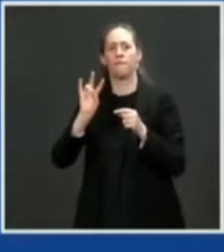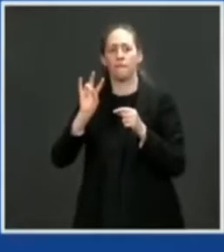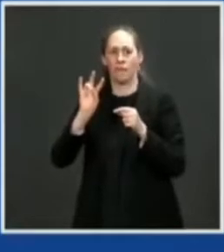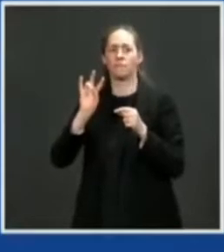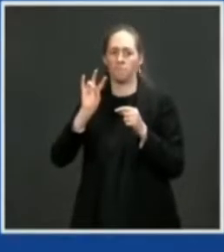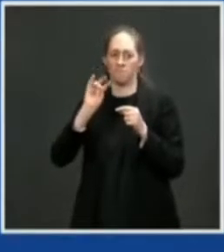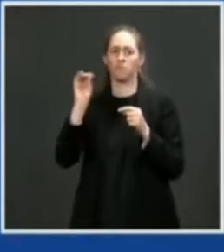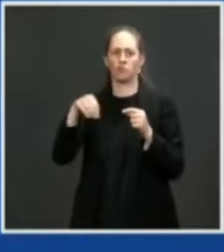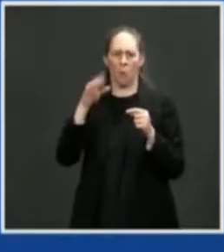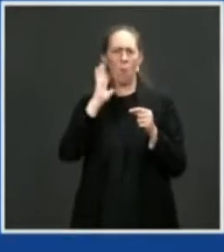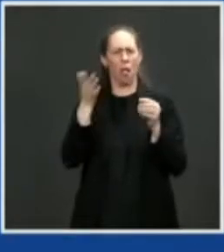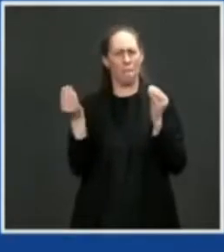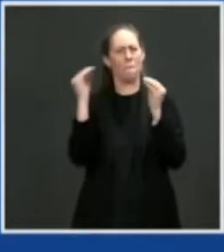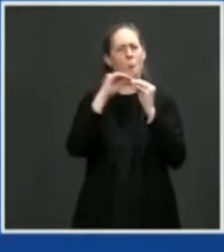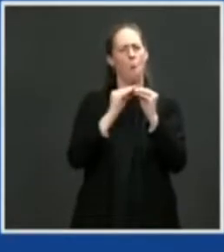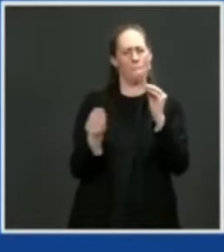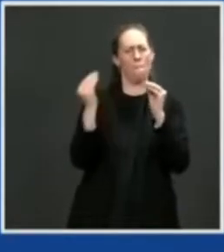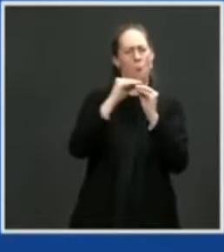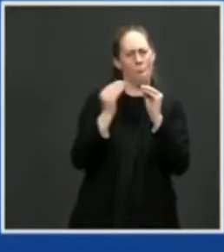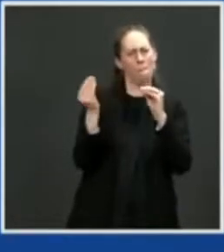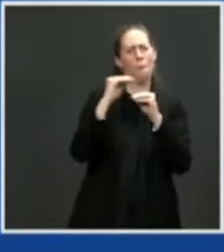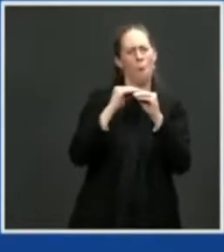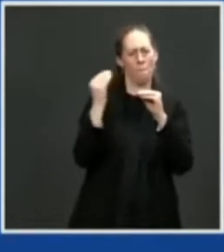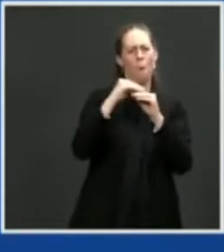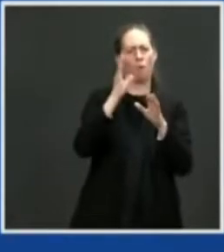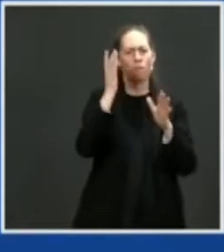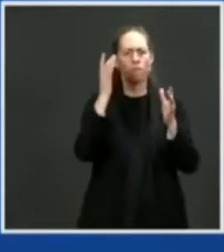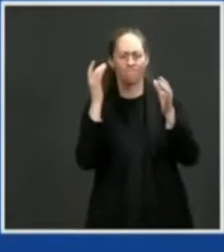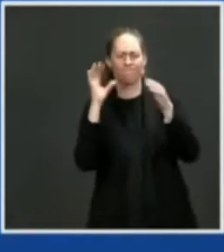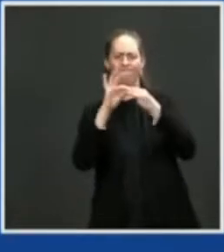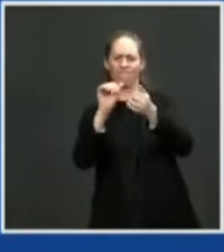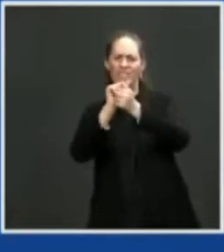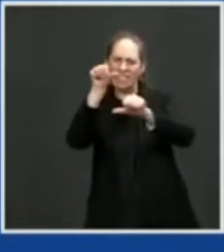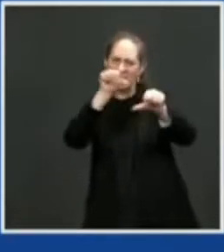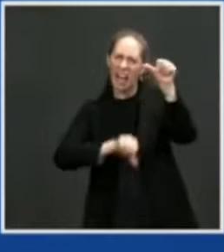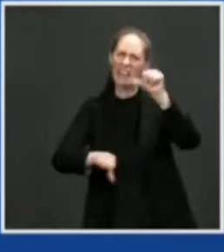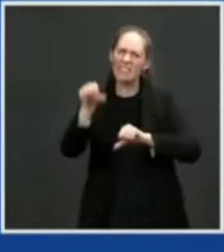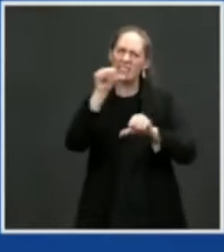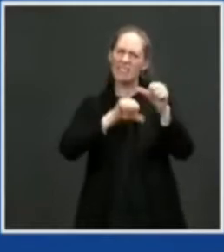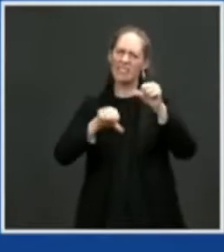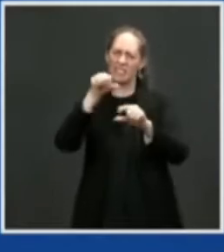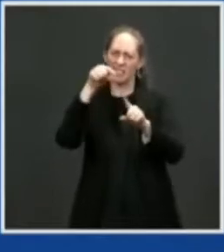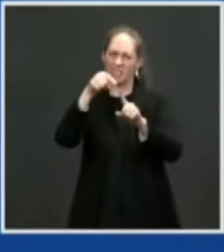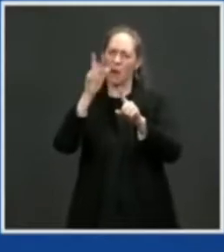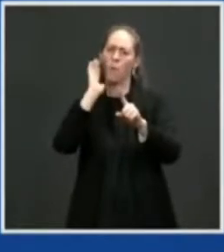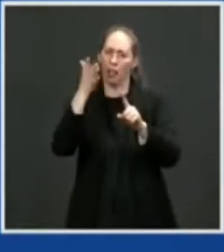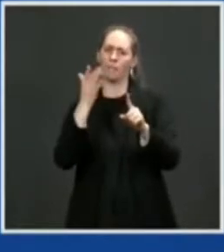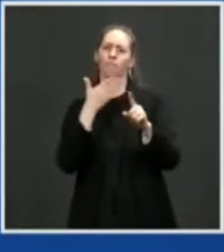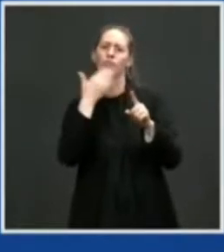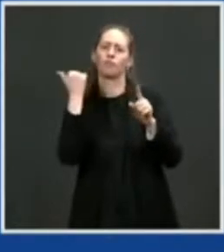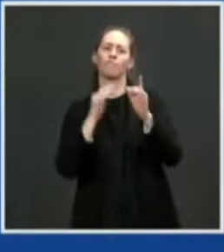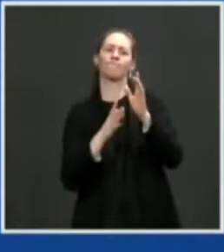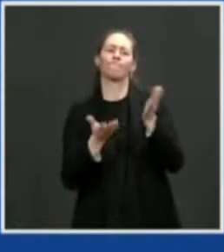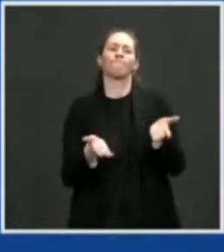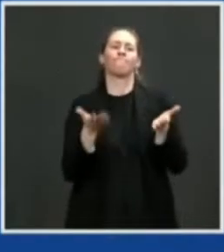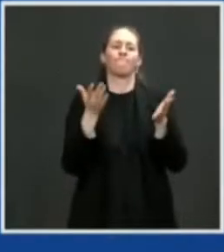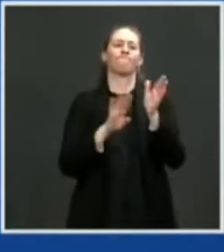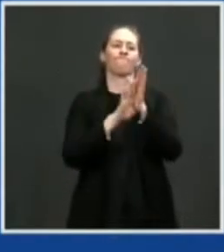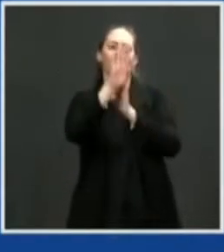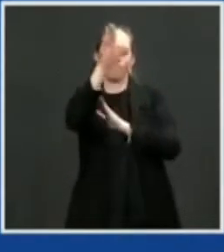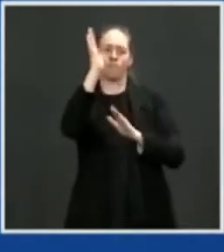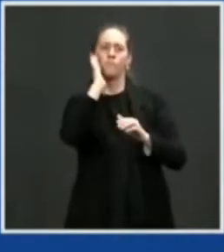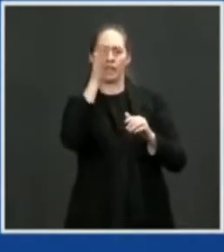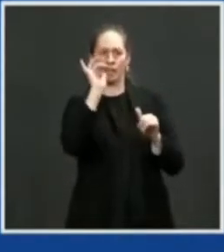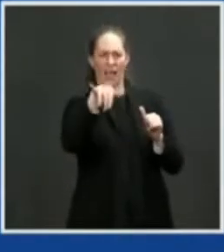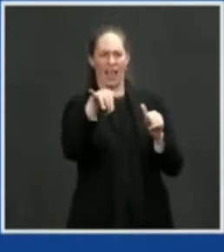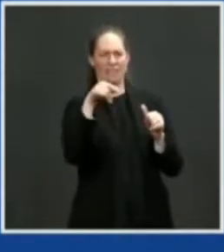going to change that. The future lies I'm going to in change who that. can, in We're fact, going to change that. own They're going to the change that. future as it relates to